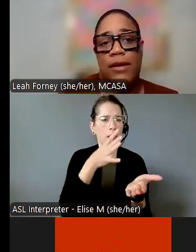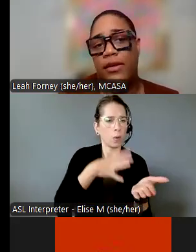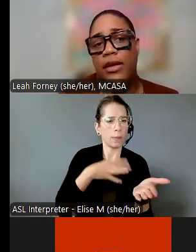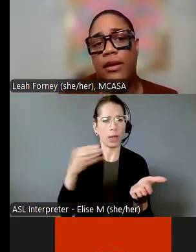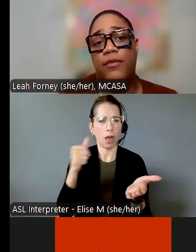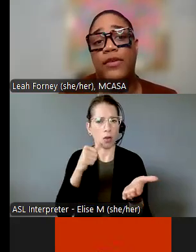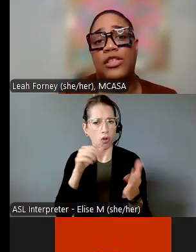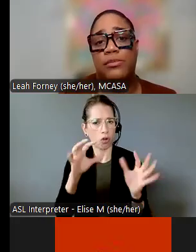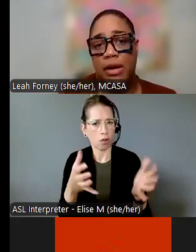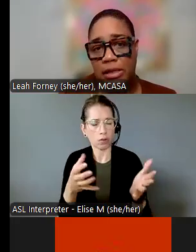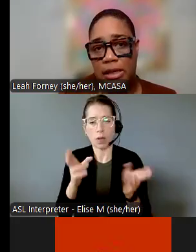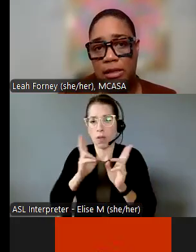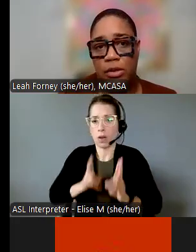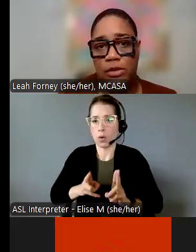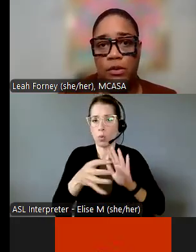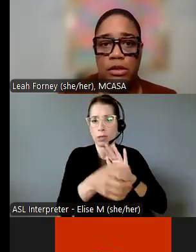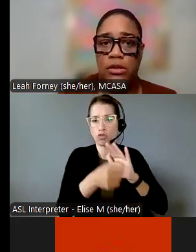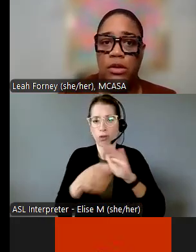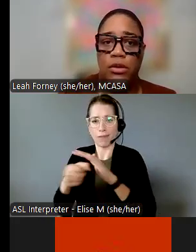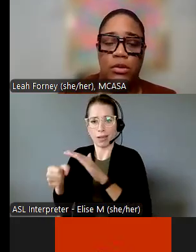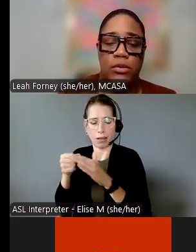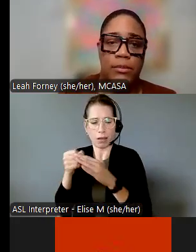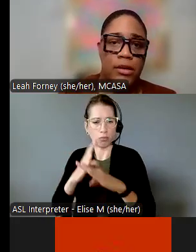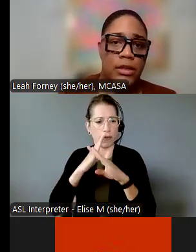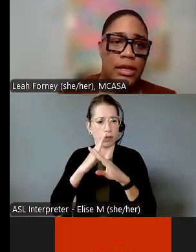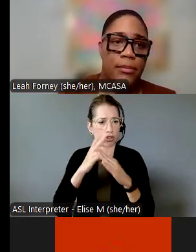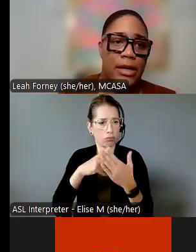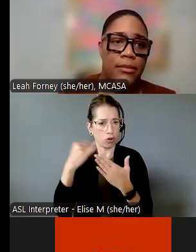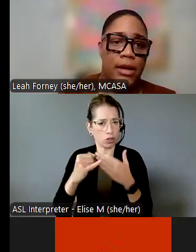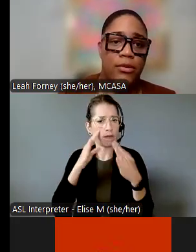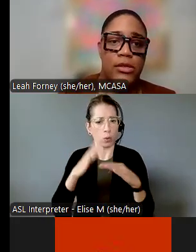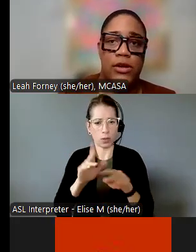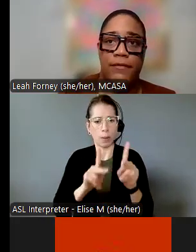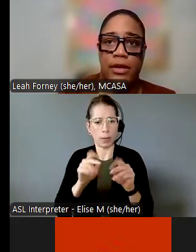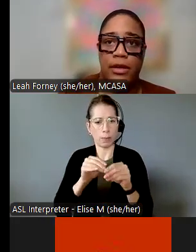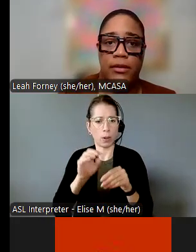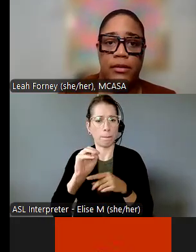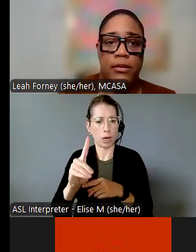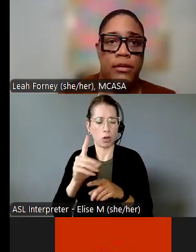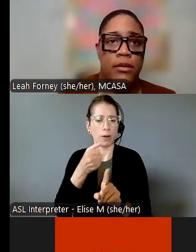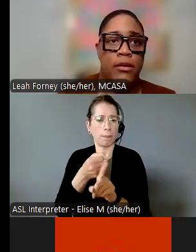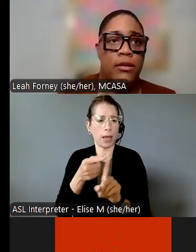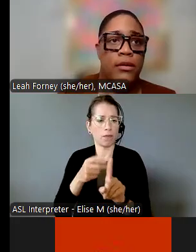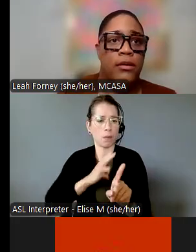Human Trafficking Prevention Project, which focuses on those in Maryland impacted by human trafficking.